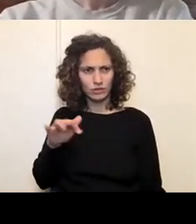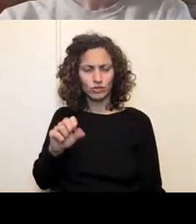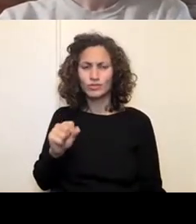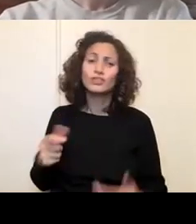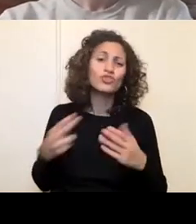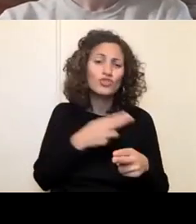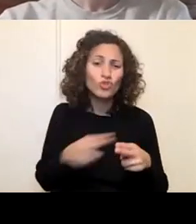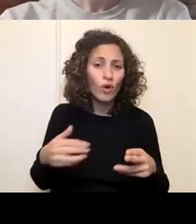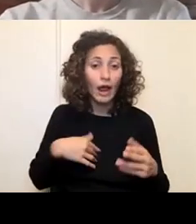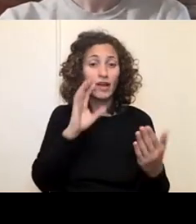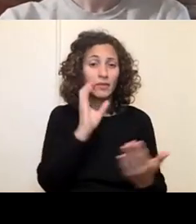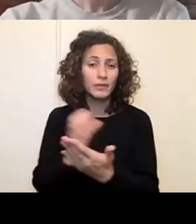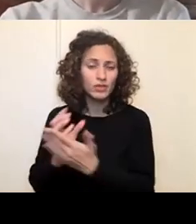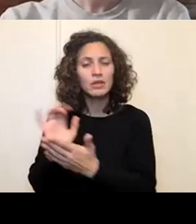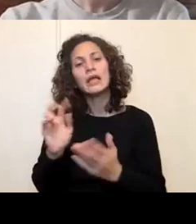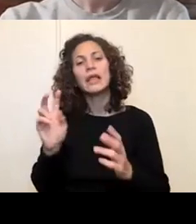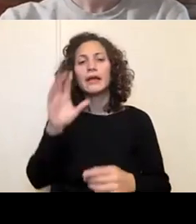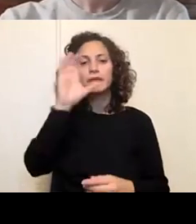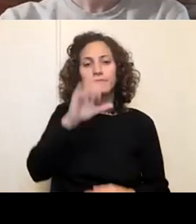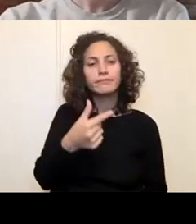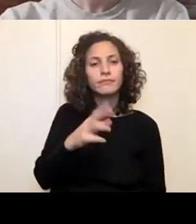illustrated, basically like a graphic novel.